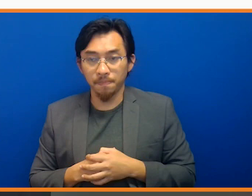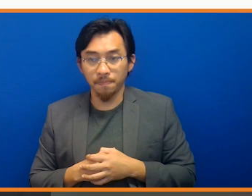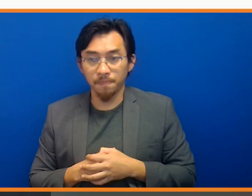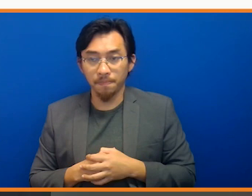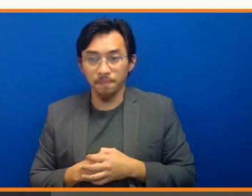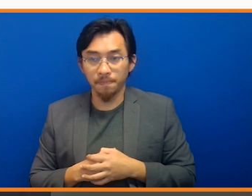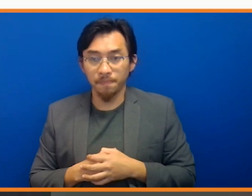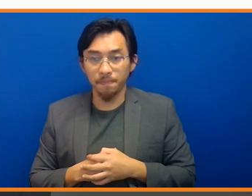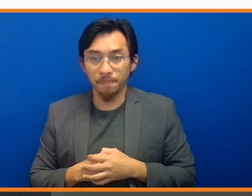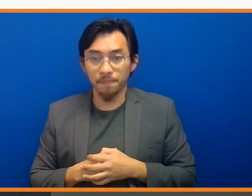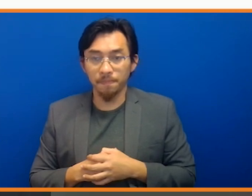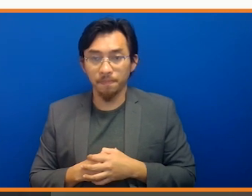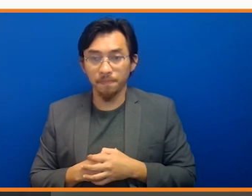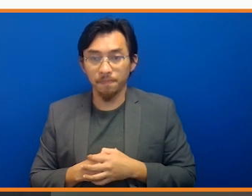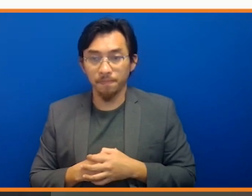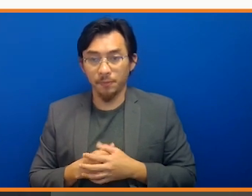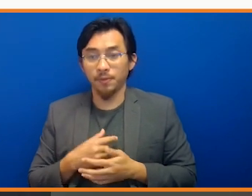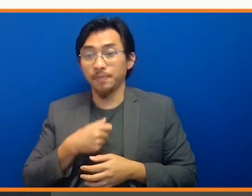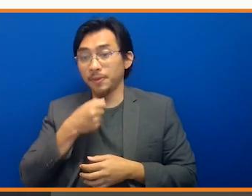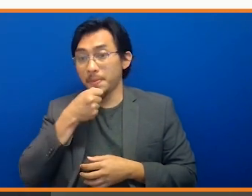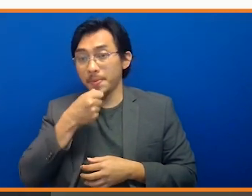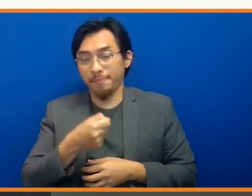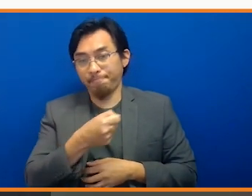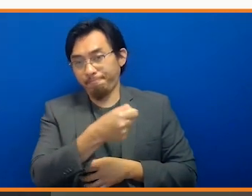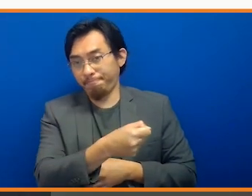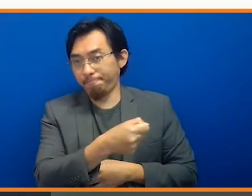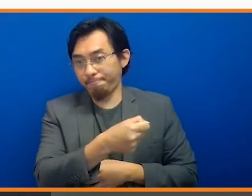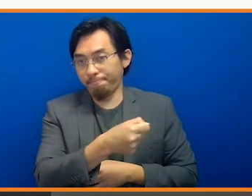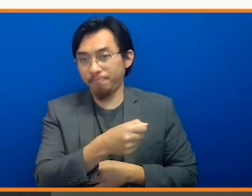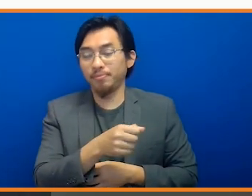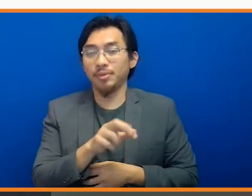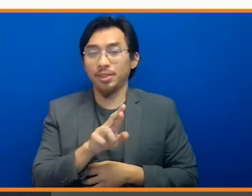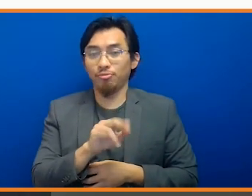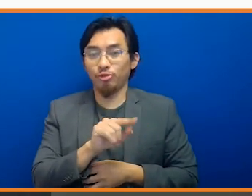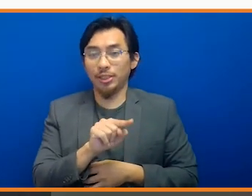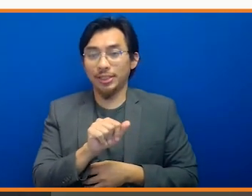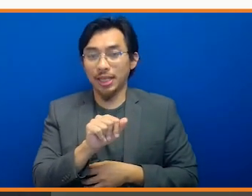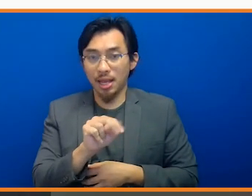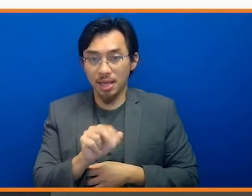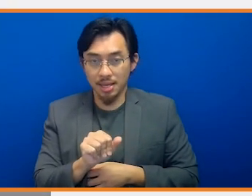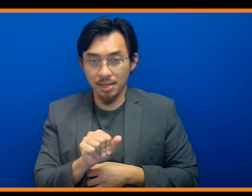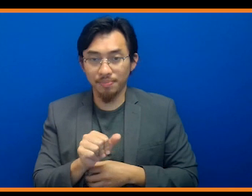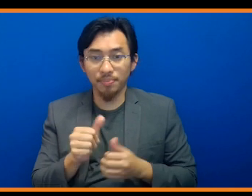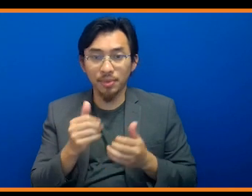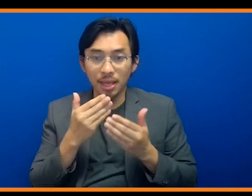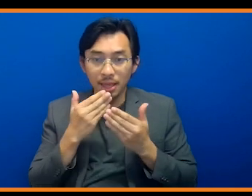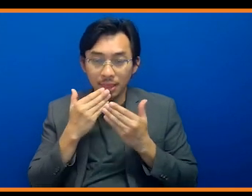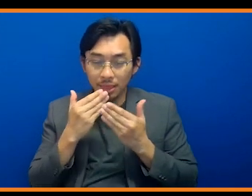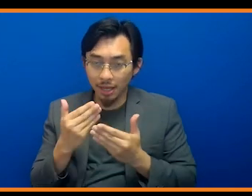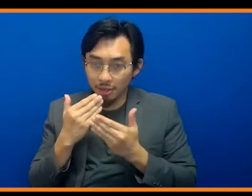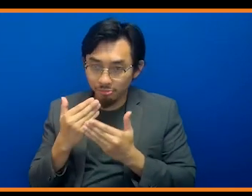Yeah. I will give the microphone to Bu Rizana. Thank you very much, Dr.